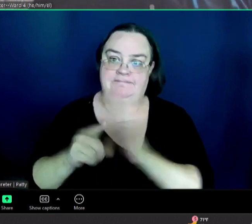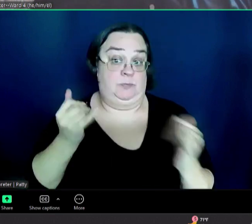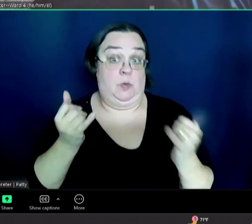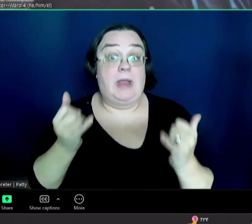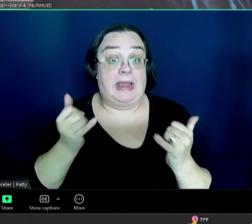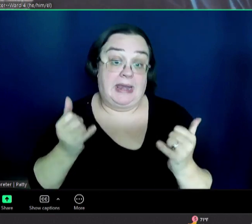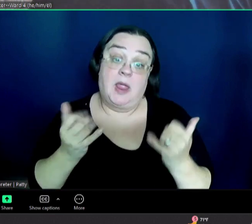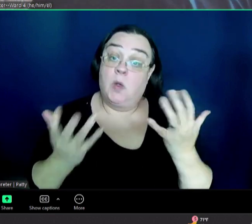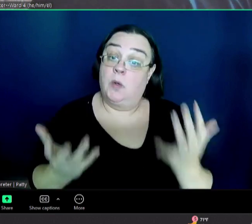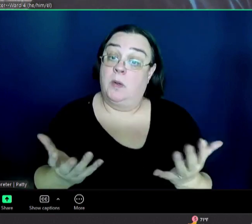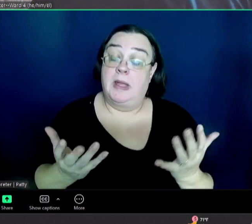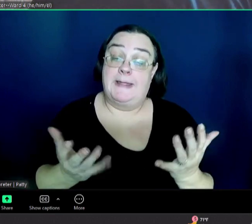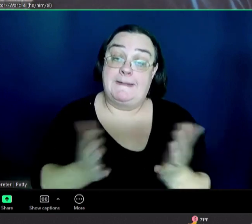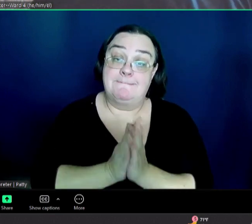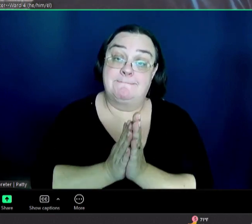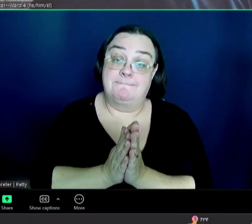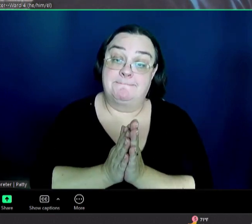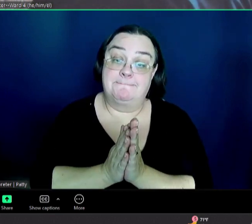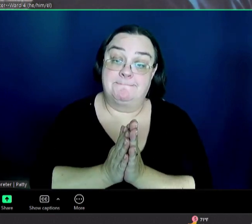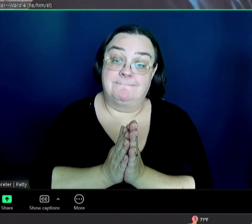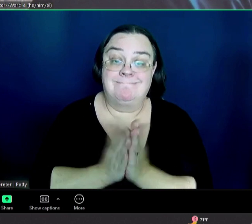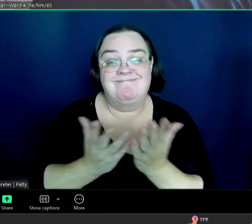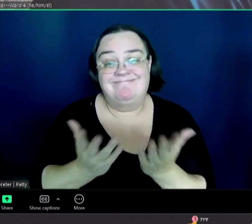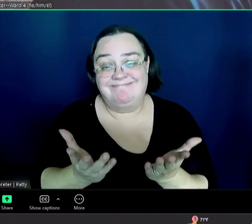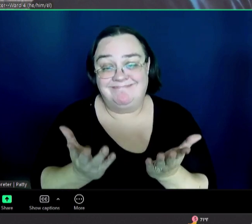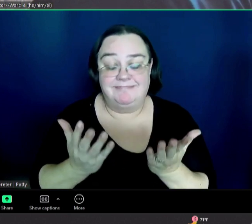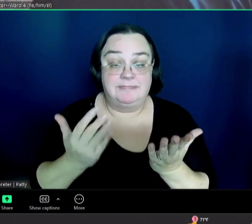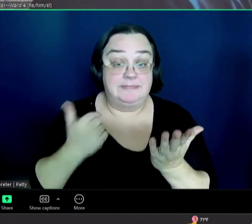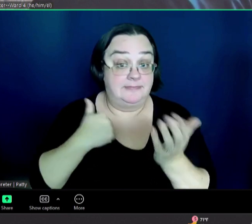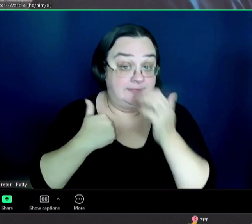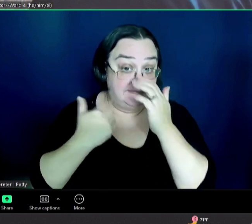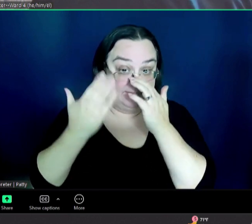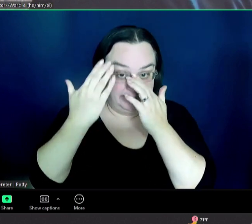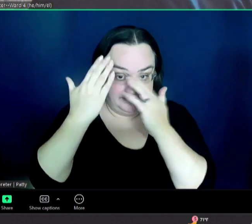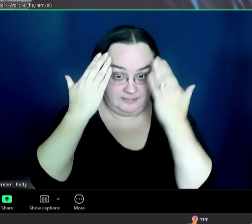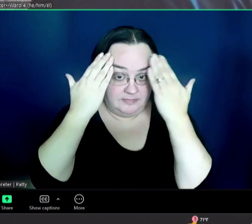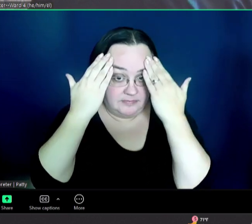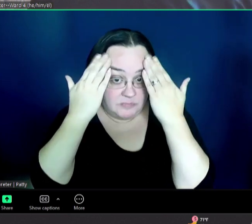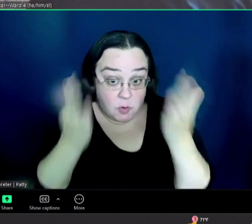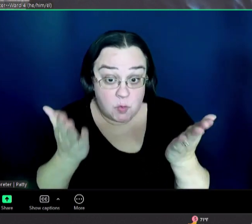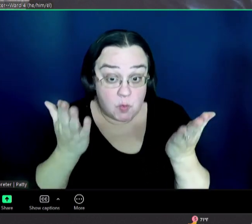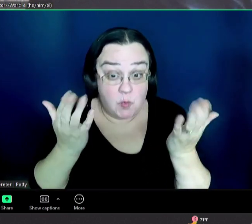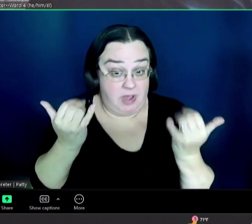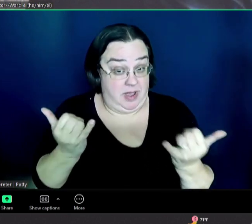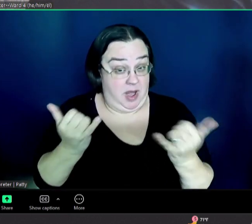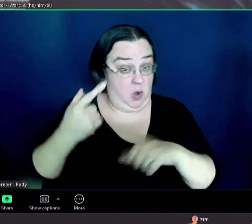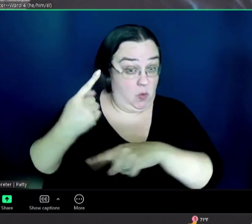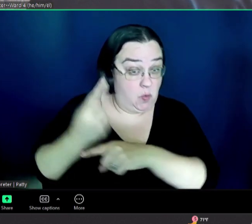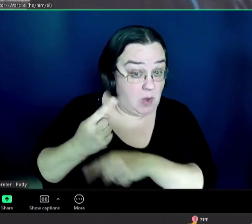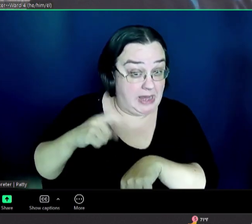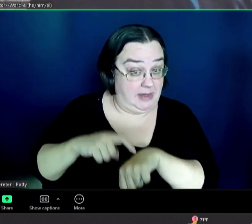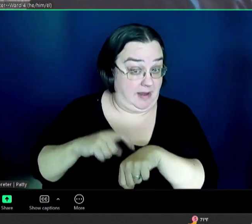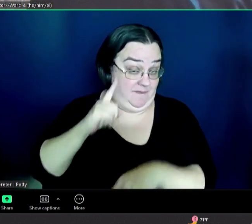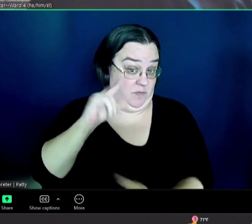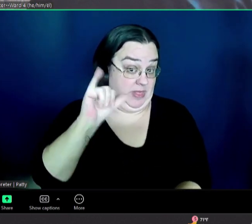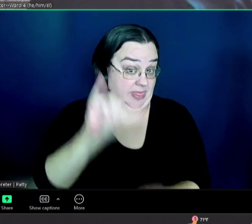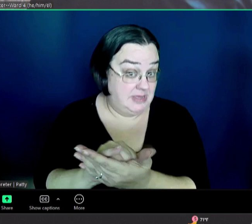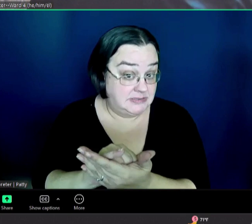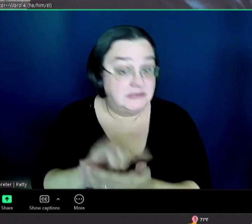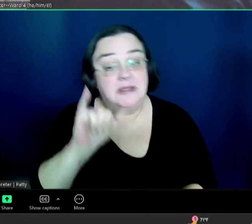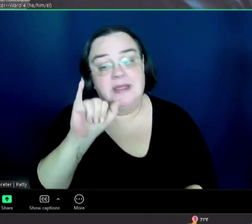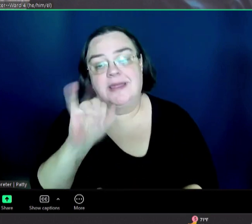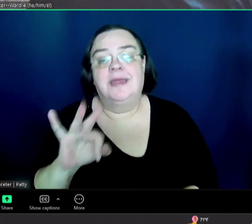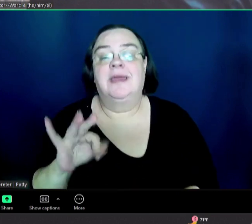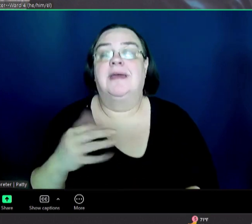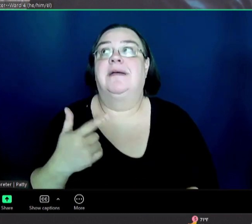So I don't know if this is the right time to be doing this. If I felt